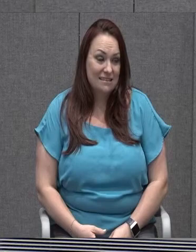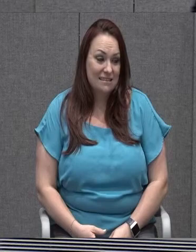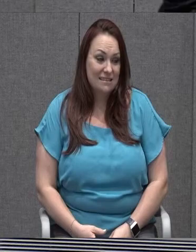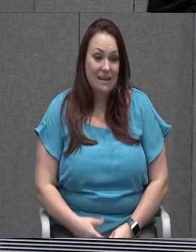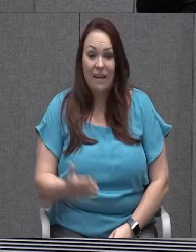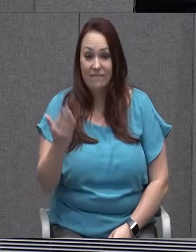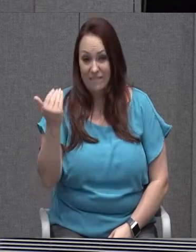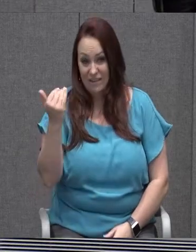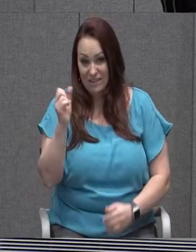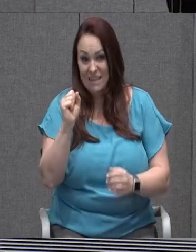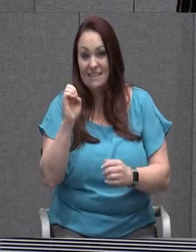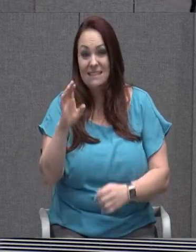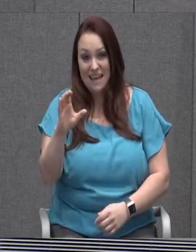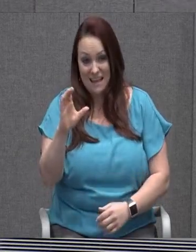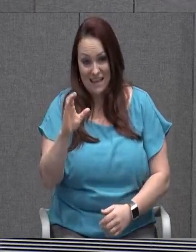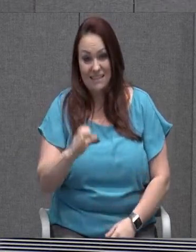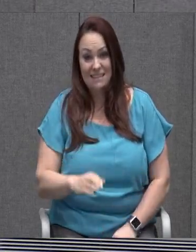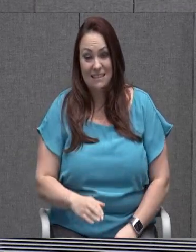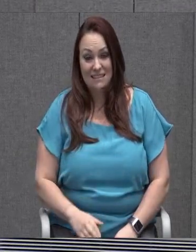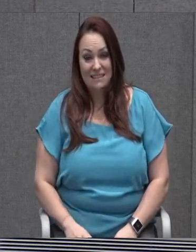seconds.